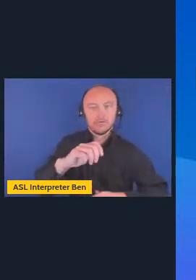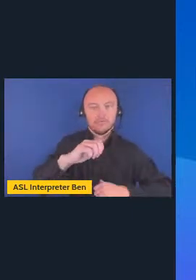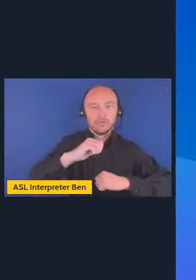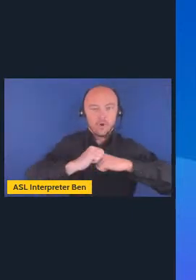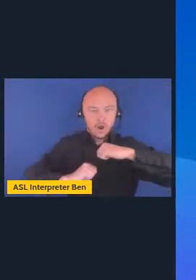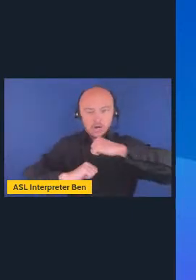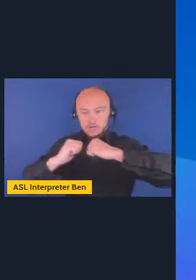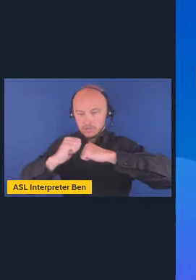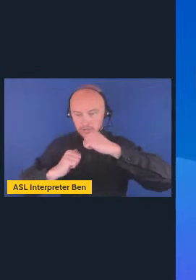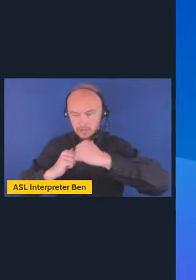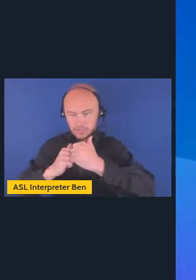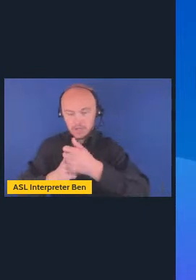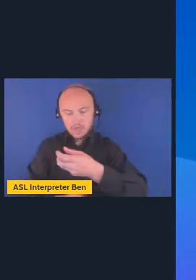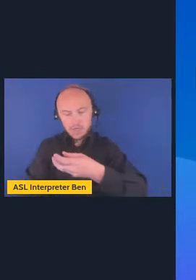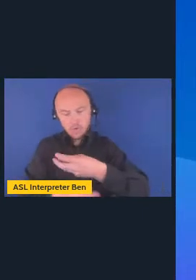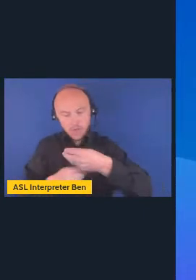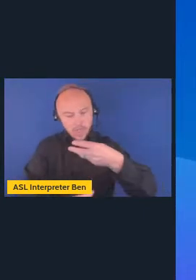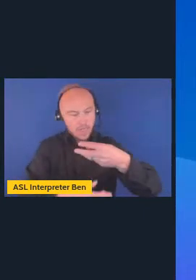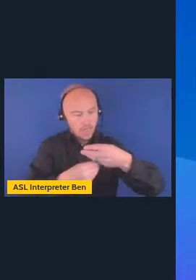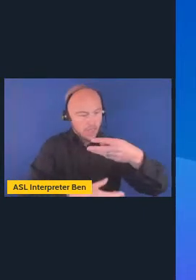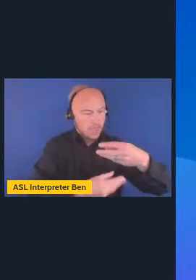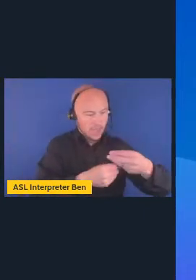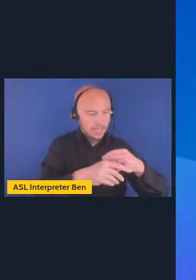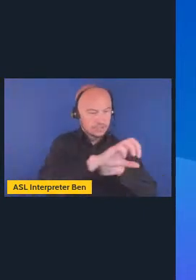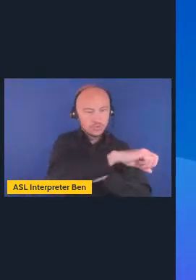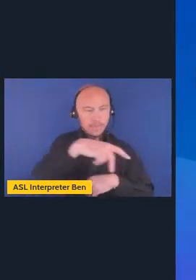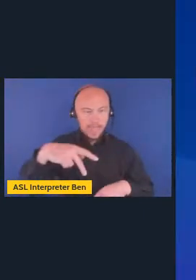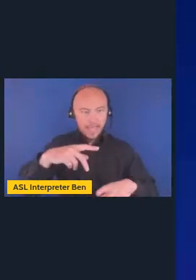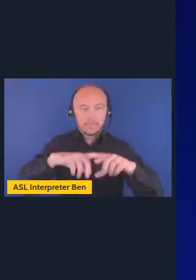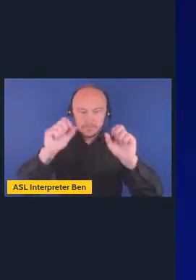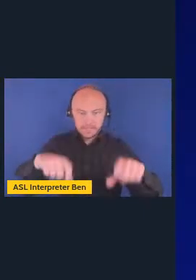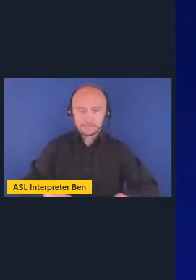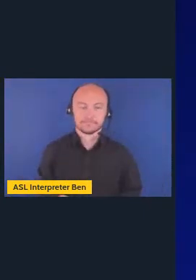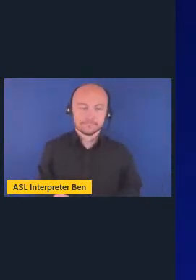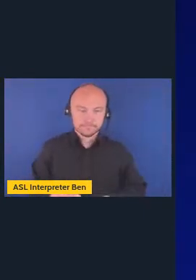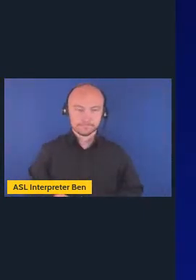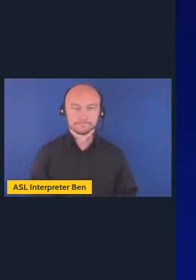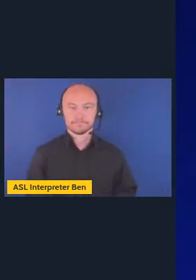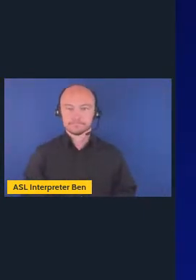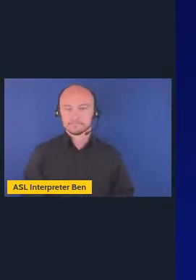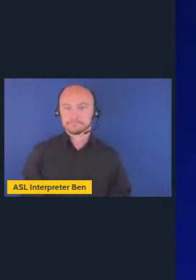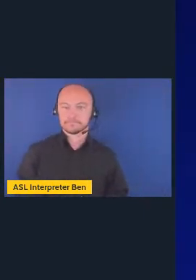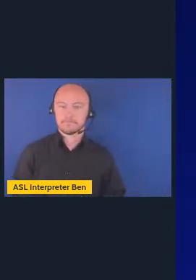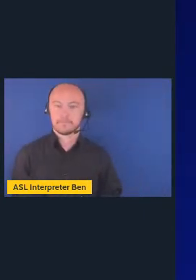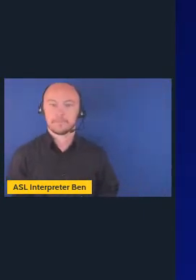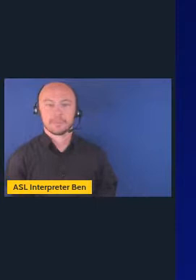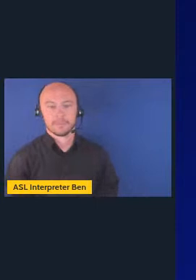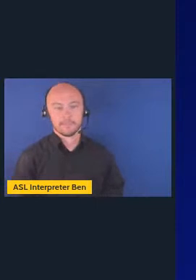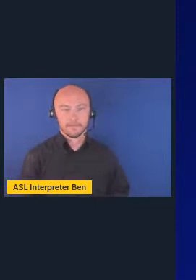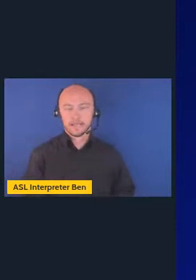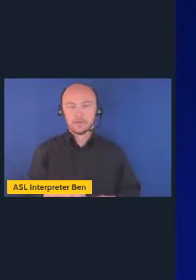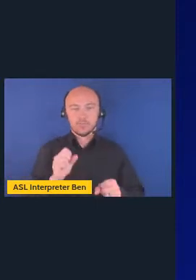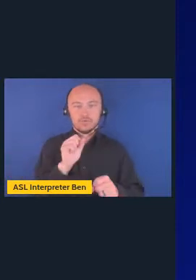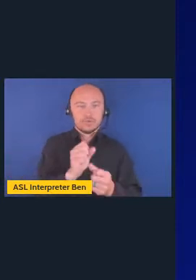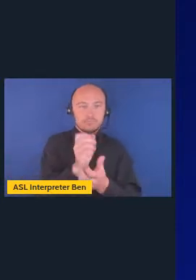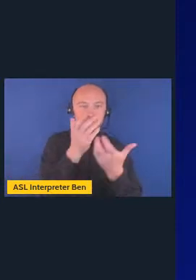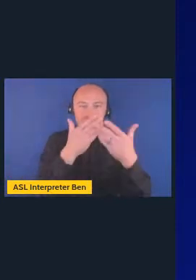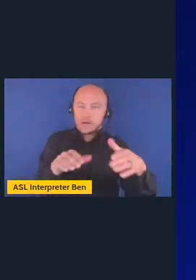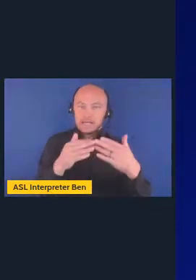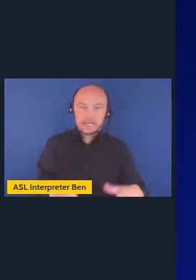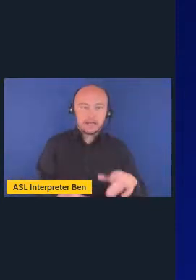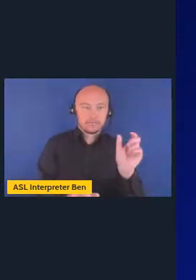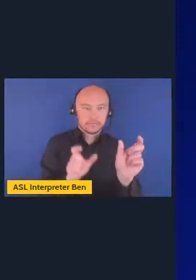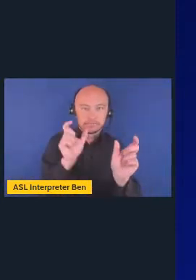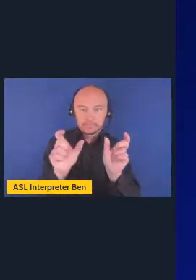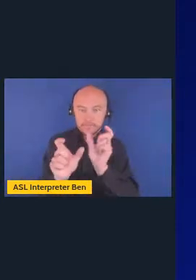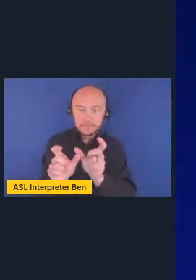this same language to your actual application definition. And you're going to work through this architecture diagram section by section. Take